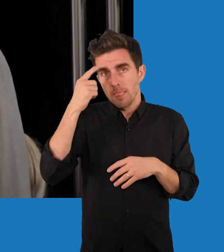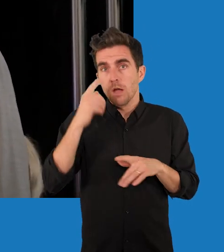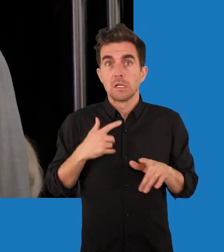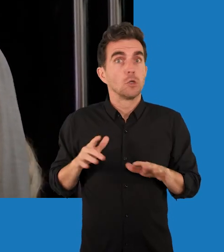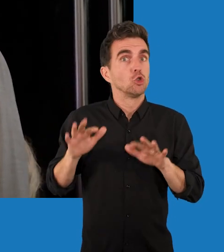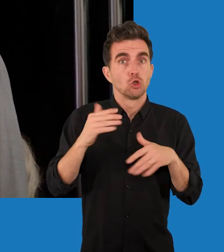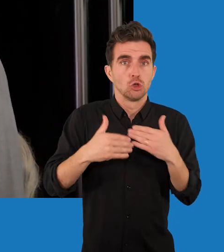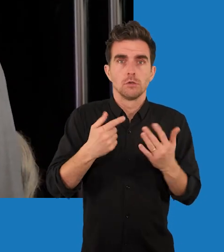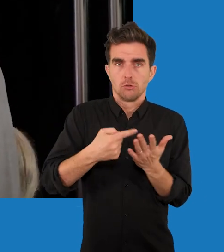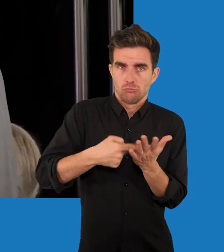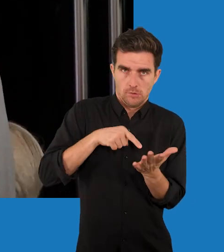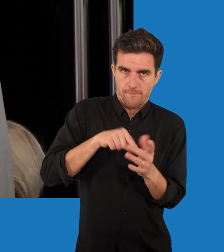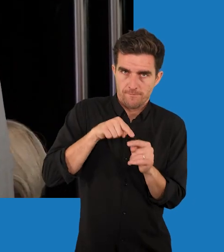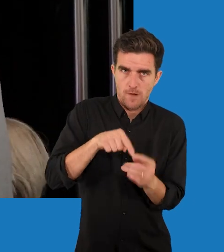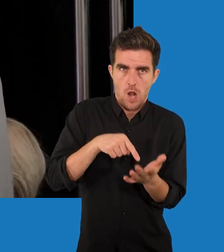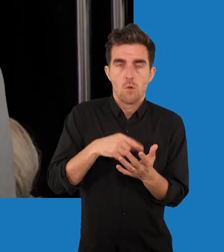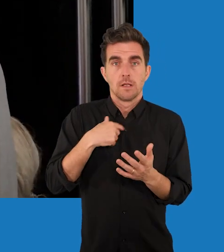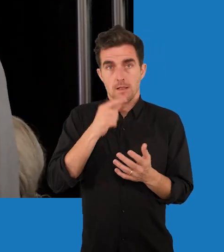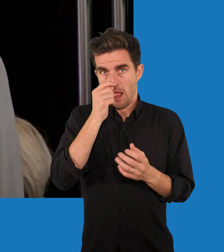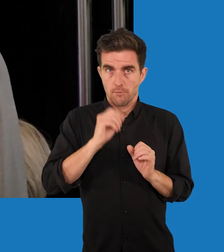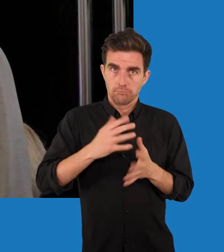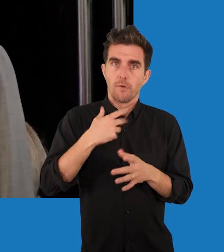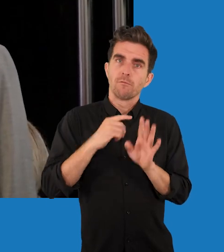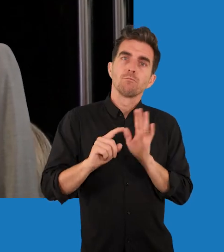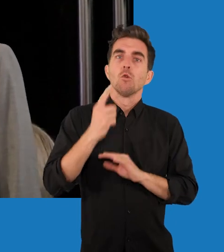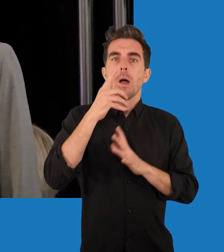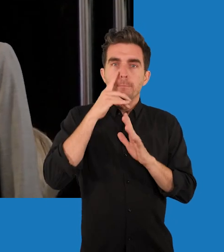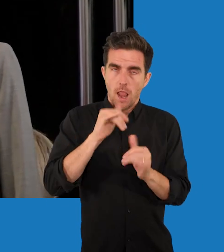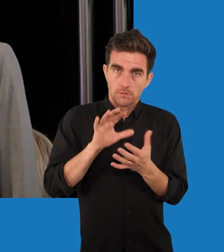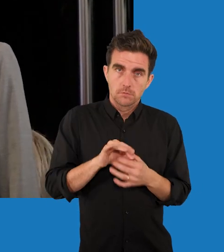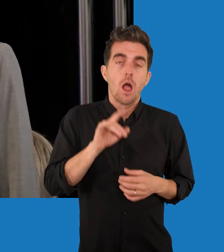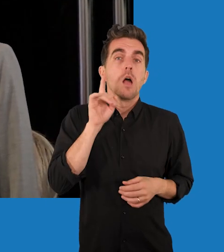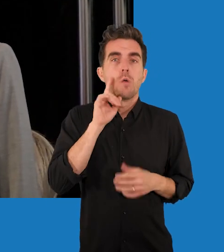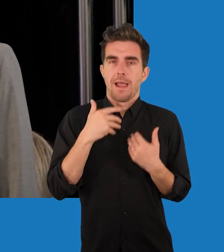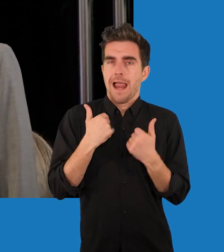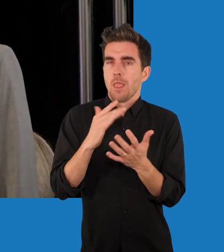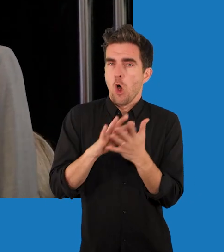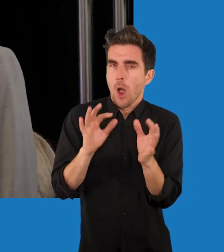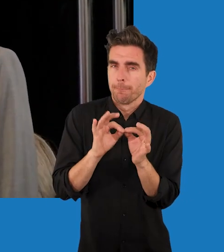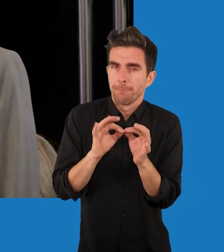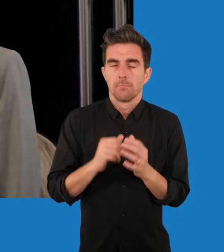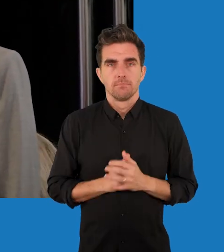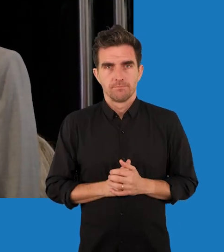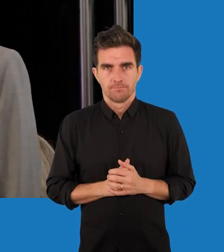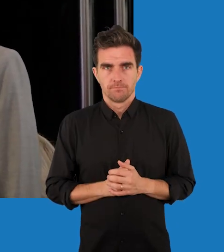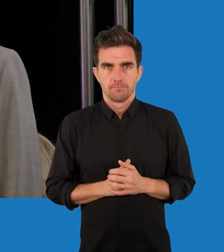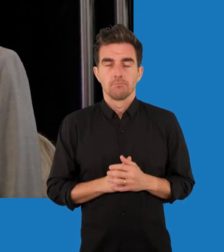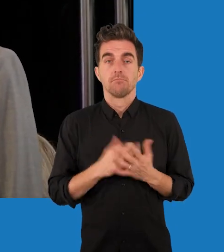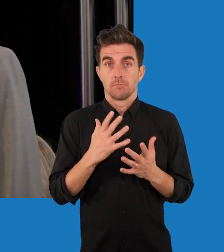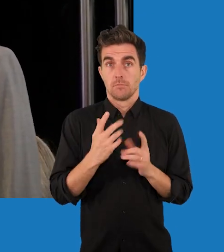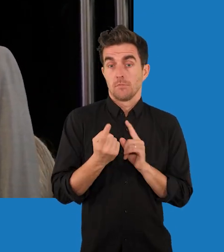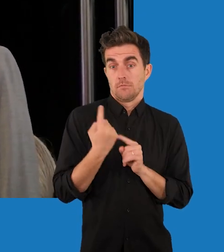think we're about there with our criteria. I think we feel that we will be able to deliver our first pilot of our Women's Health